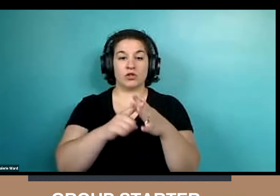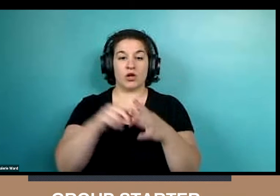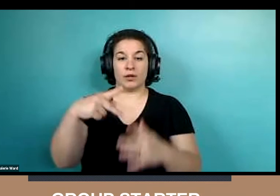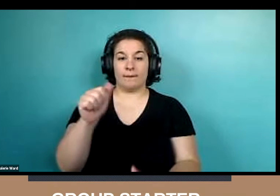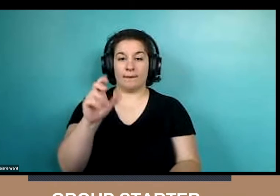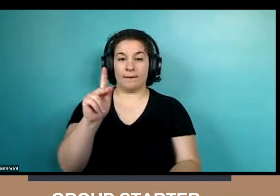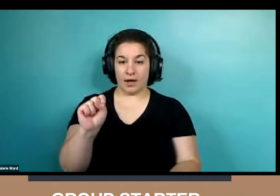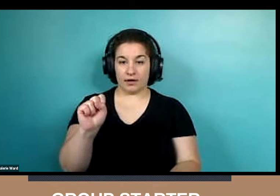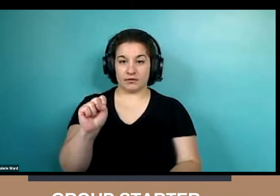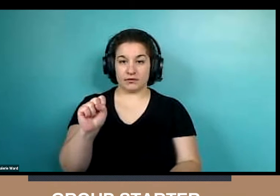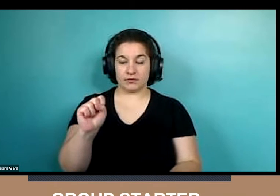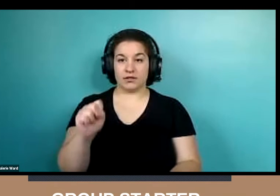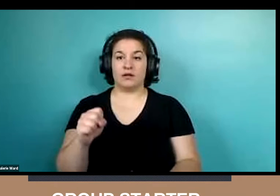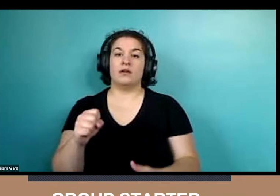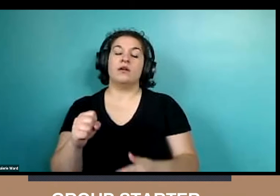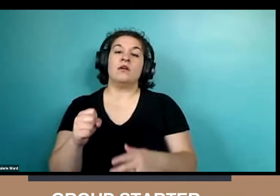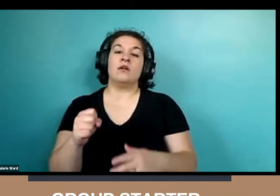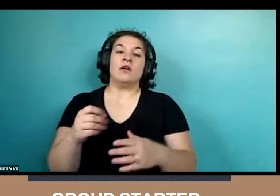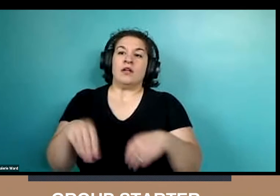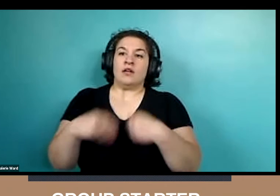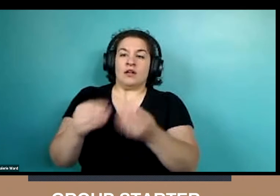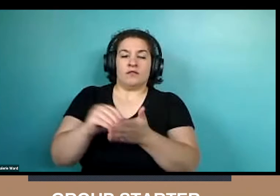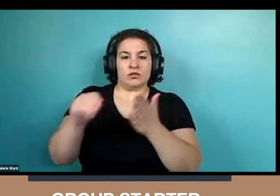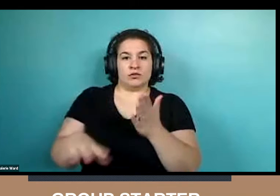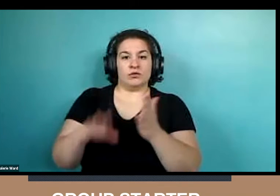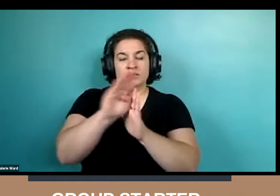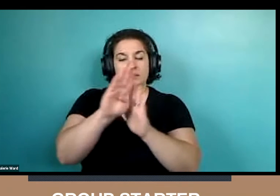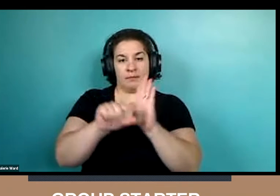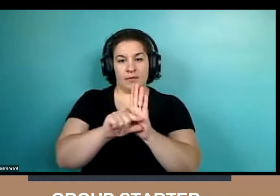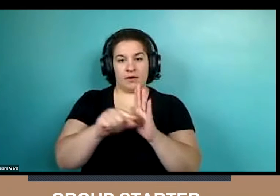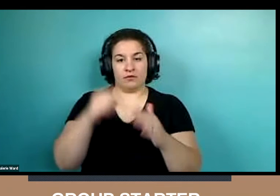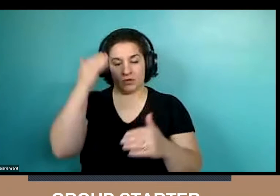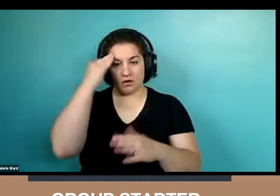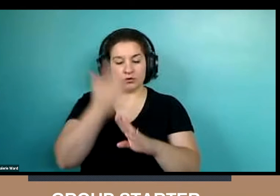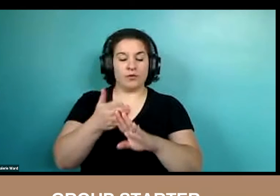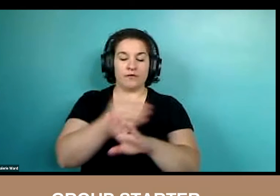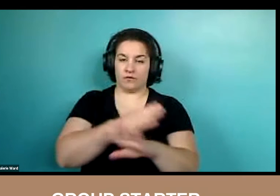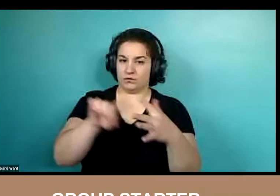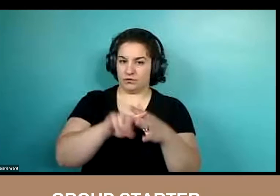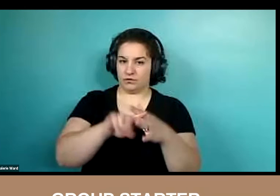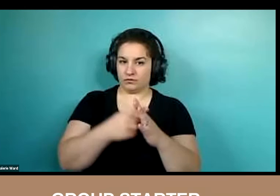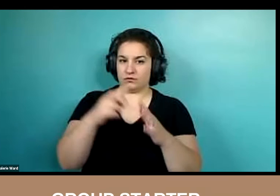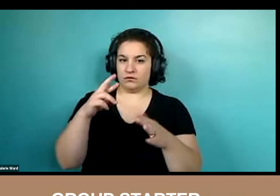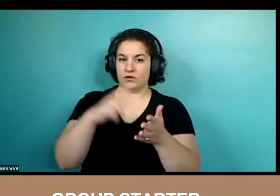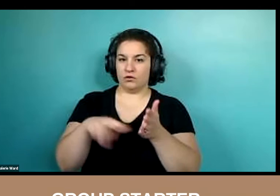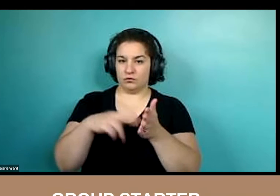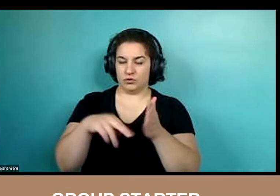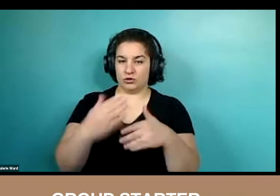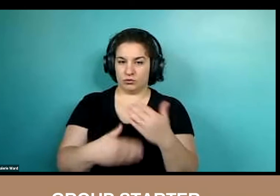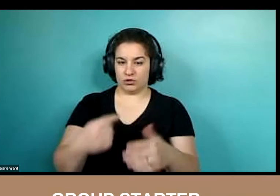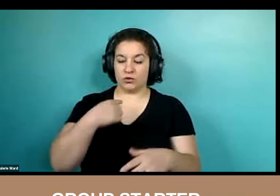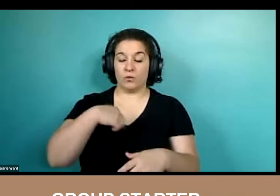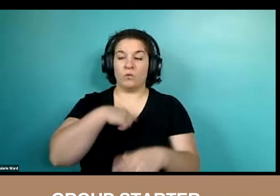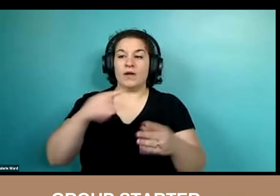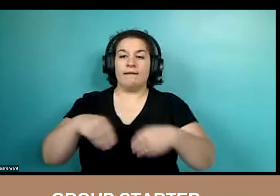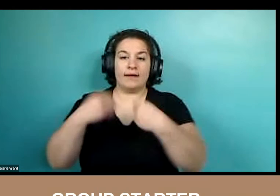knowledge before they even begin the research process. And we give them a canned topic that we provide. This does